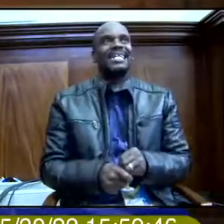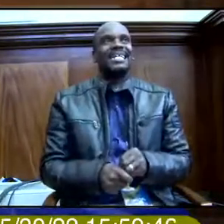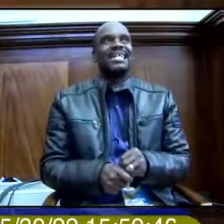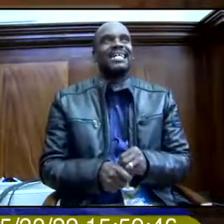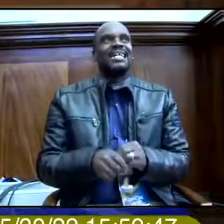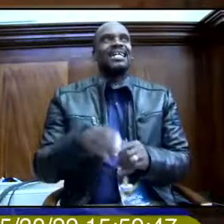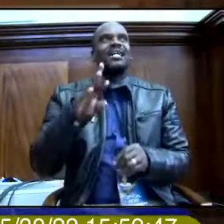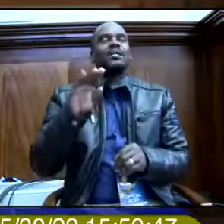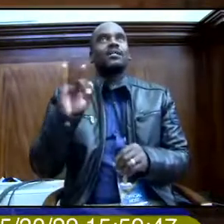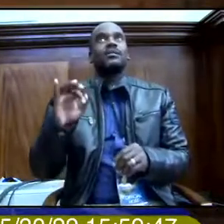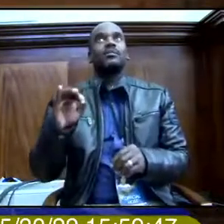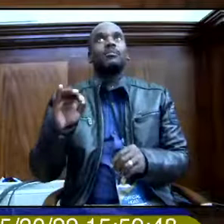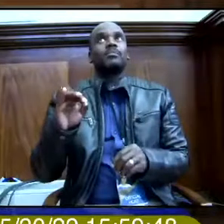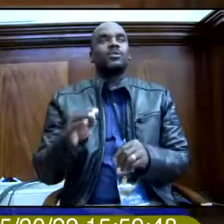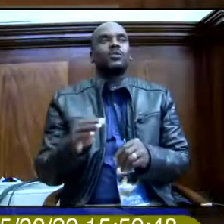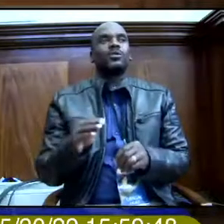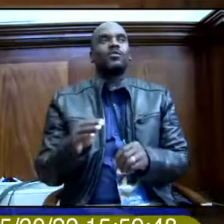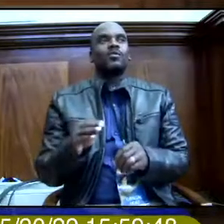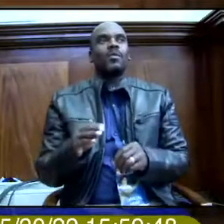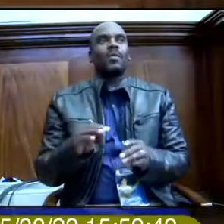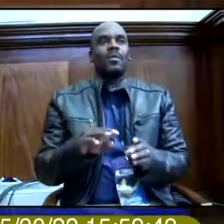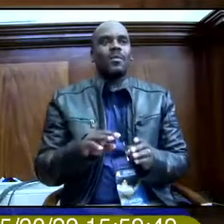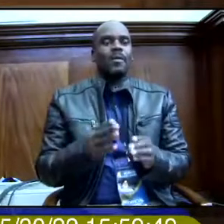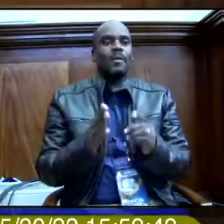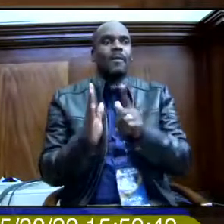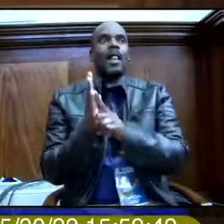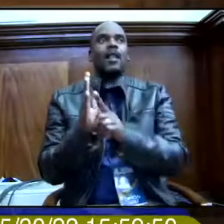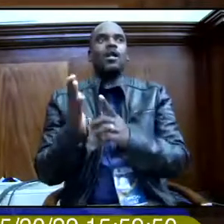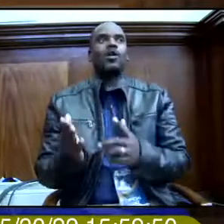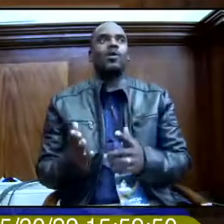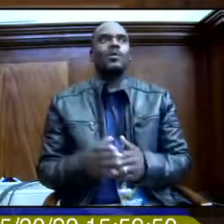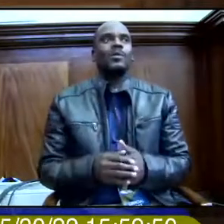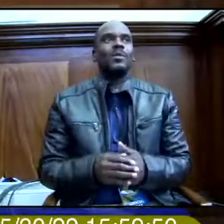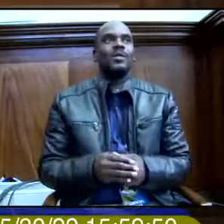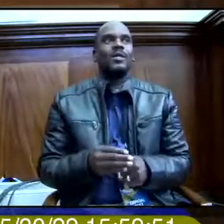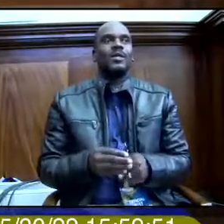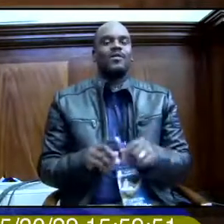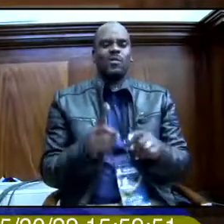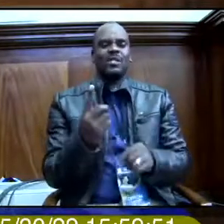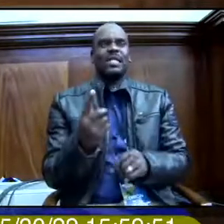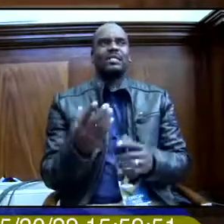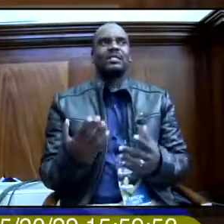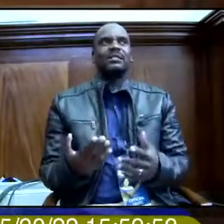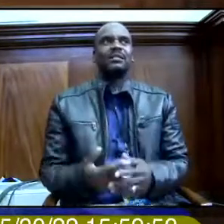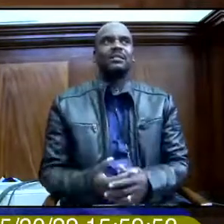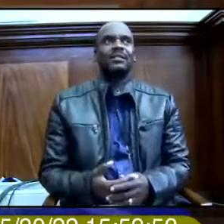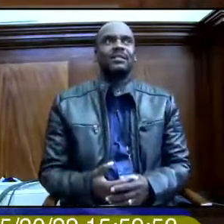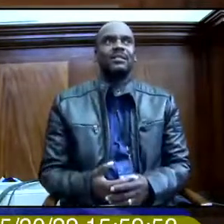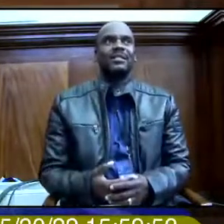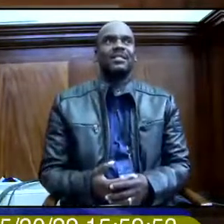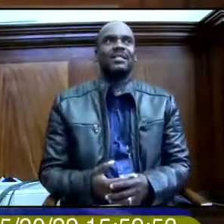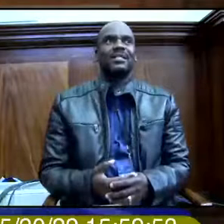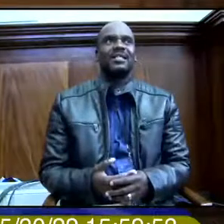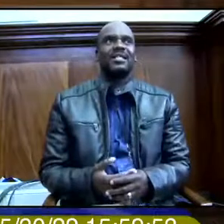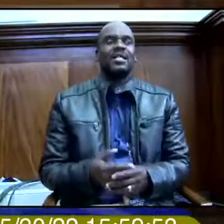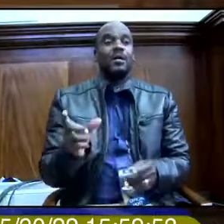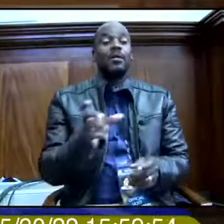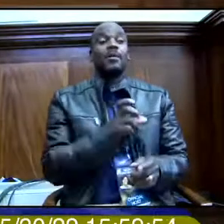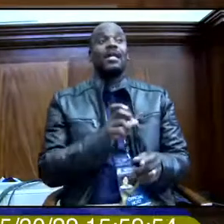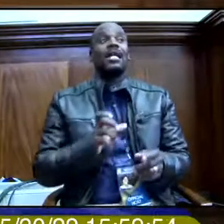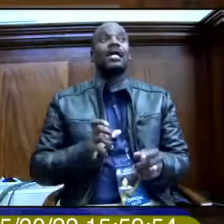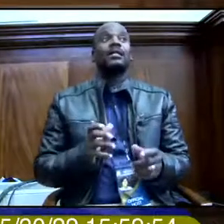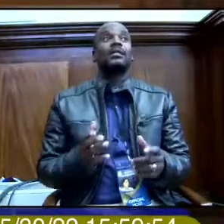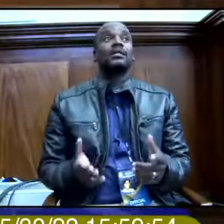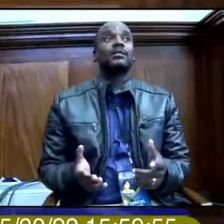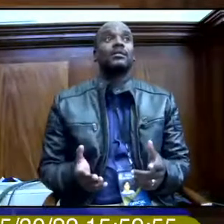to the issue of bargaining and bargaining strategies for instance in bargaining councils